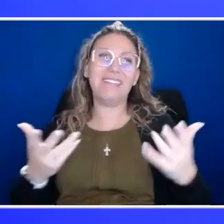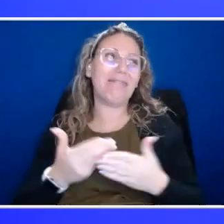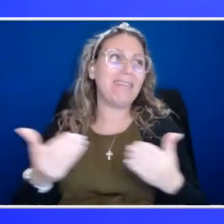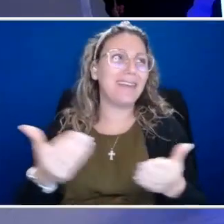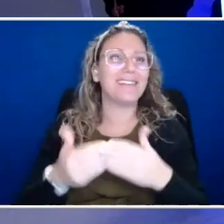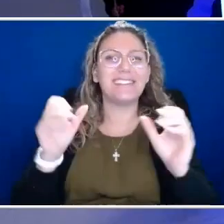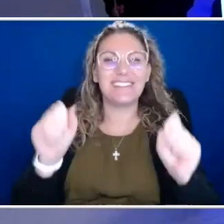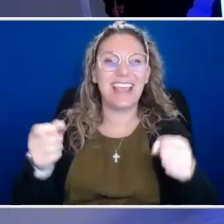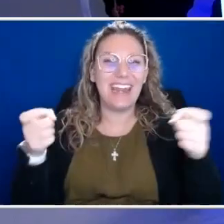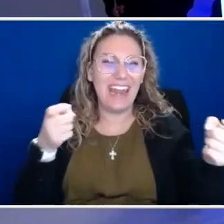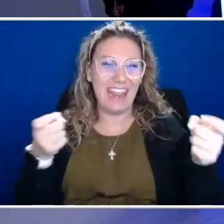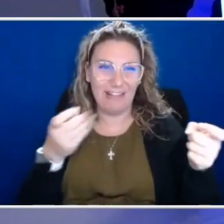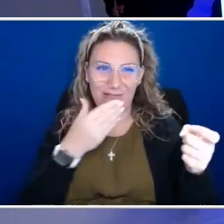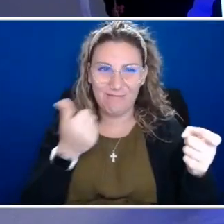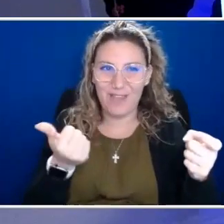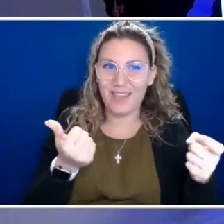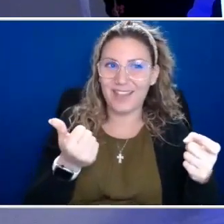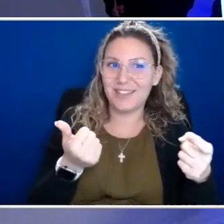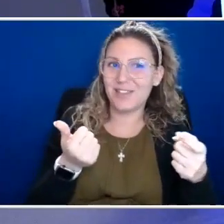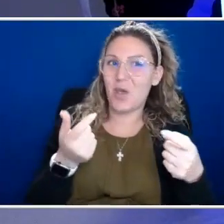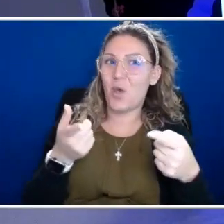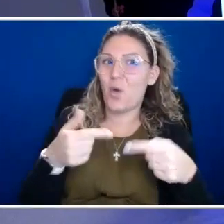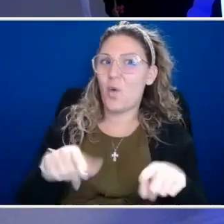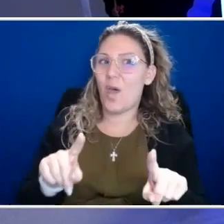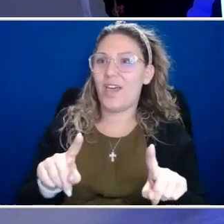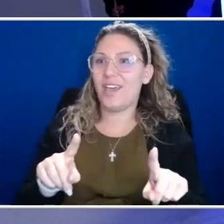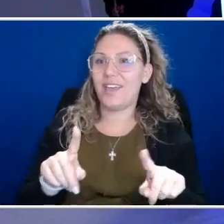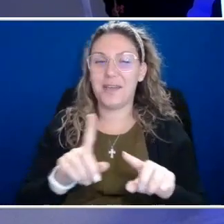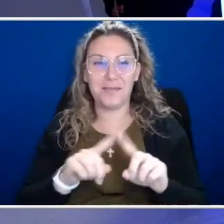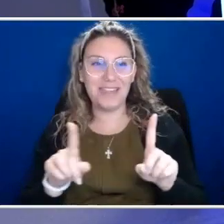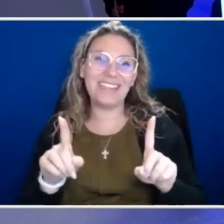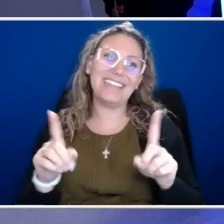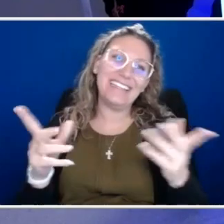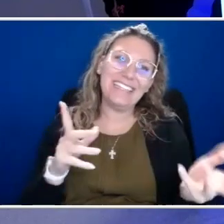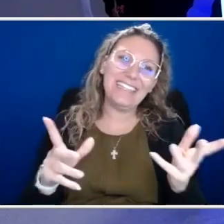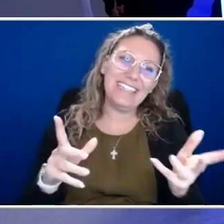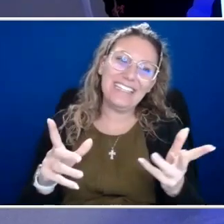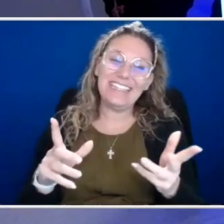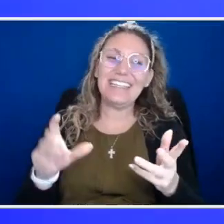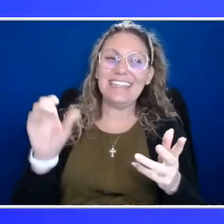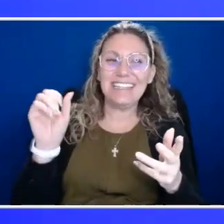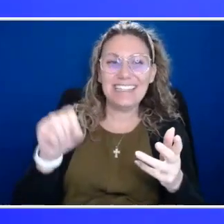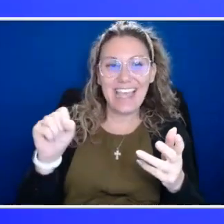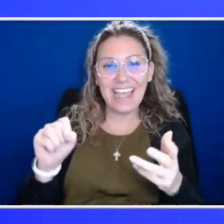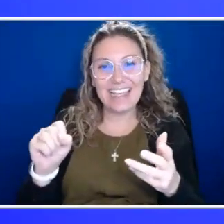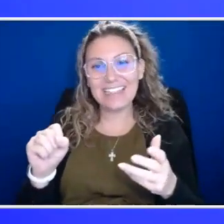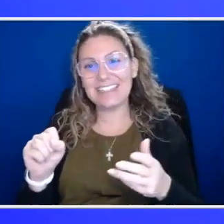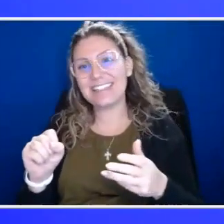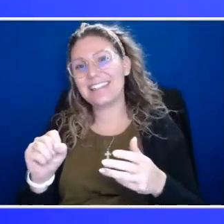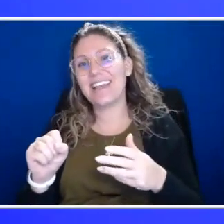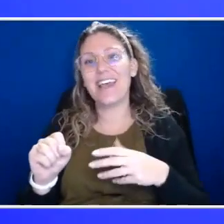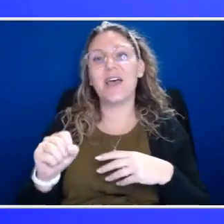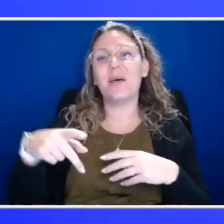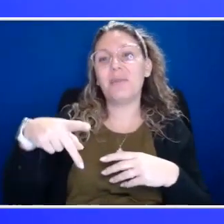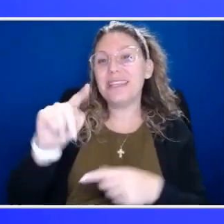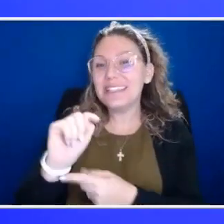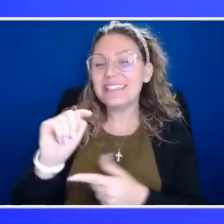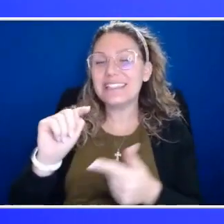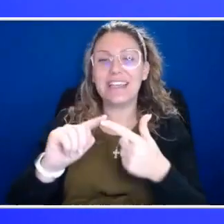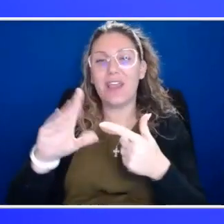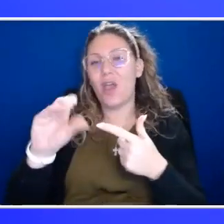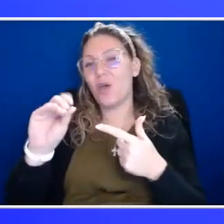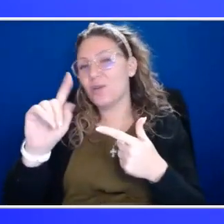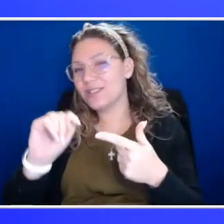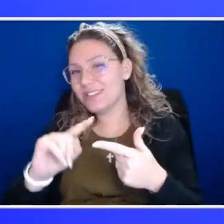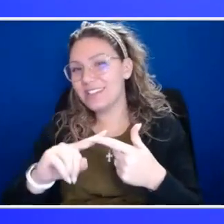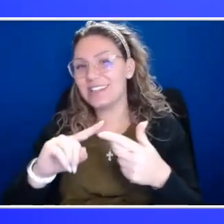it the best as you kind of move. Yes, so I would certainly PTs, OTs, people like Joey out there are the people that are really